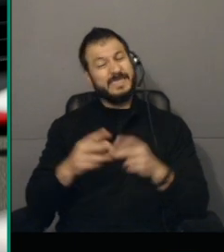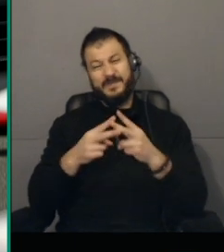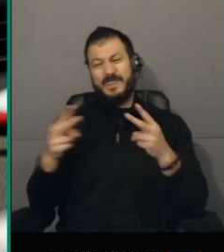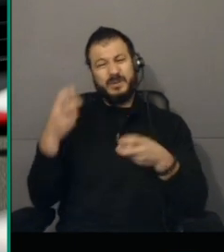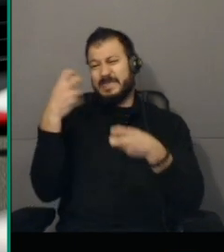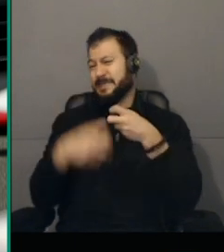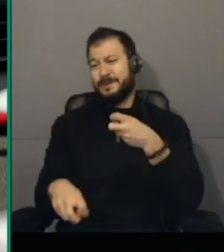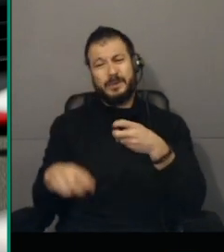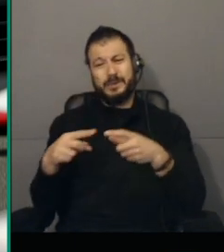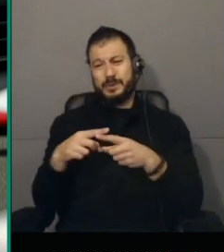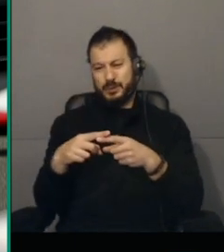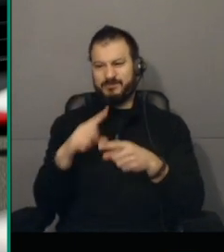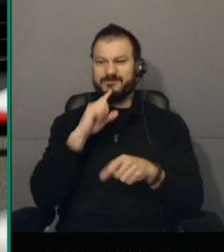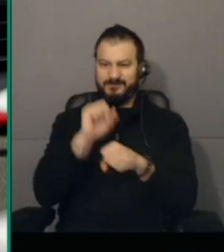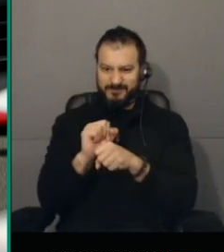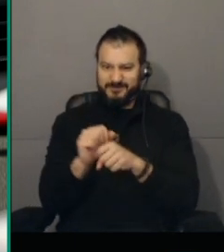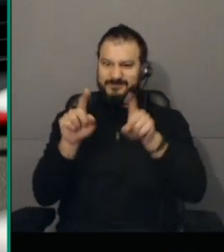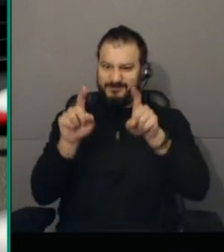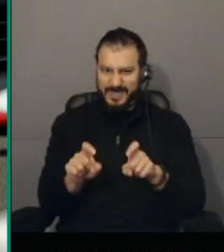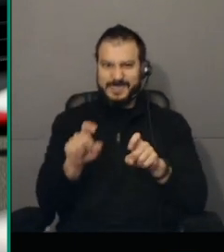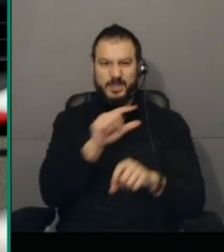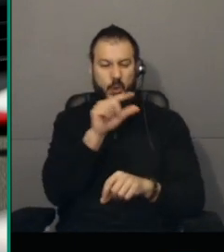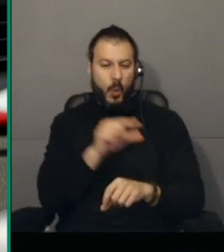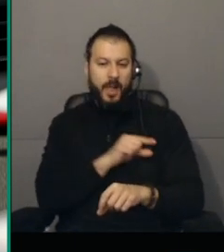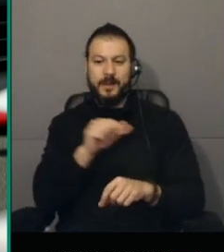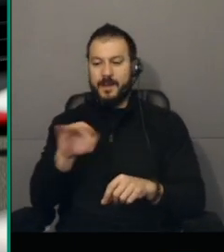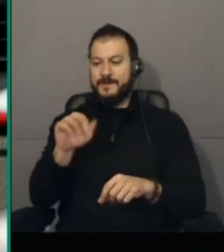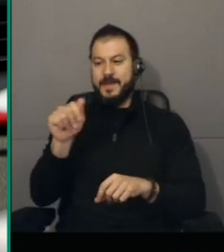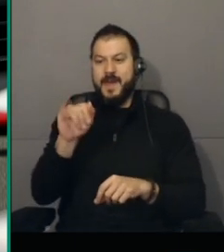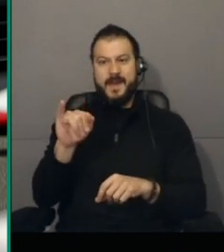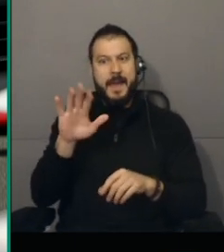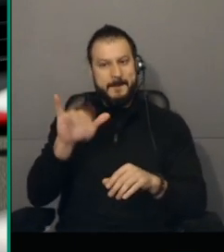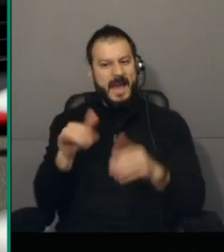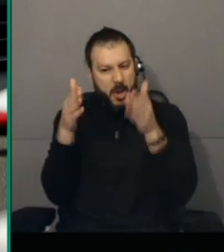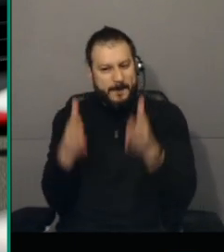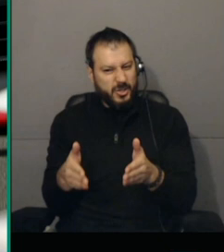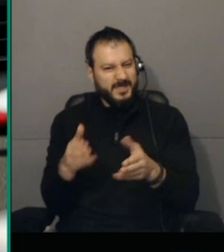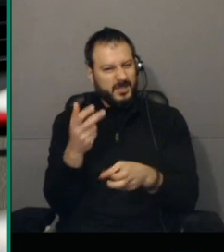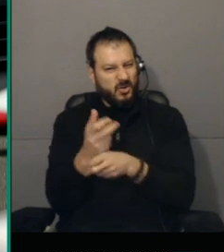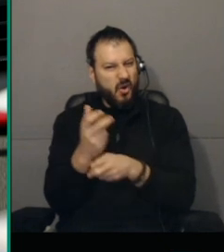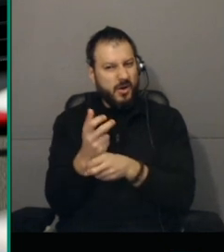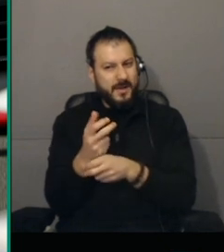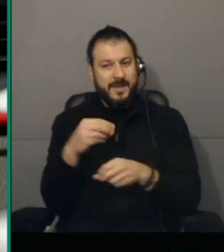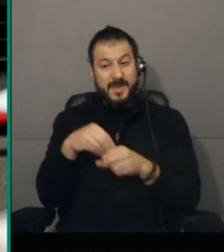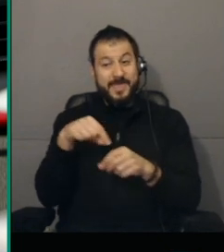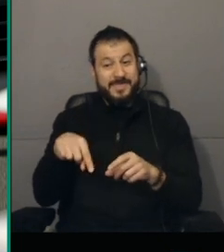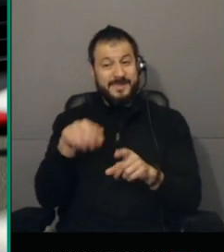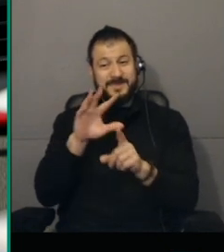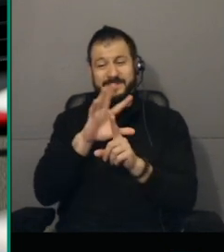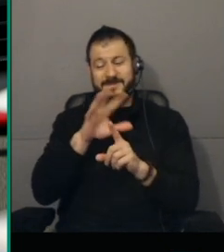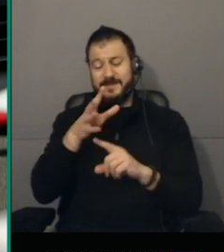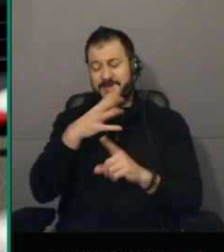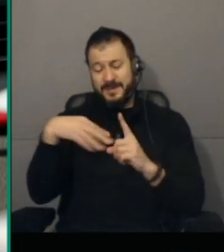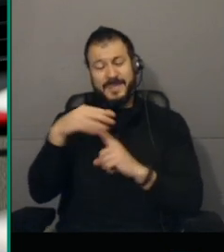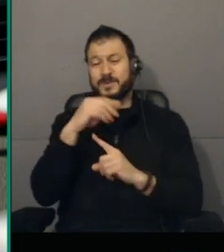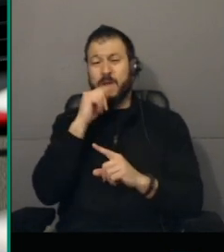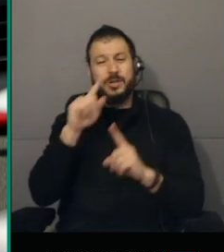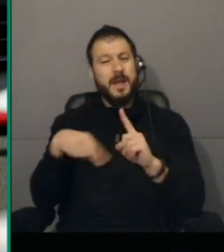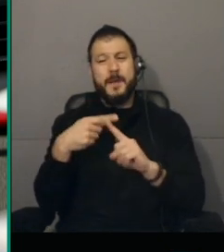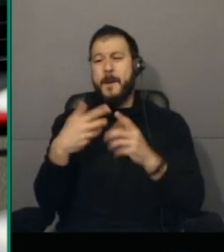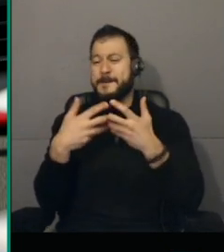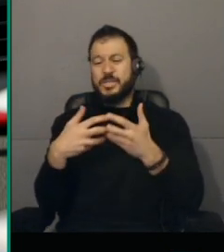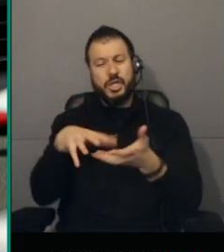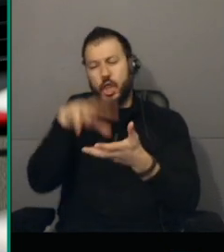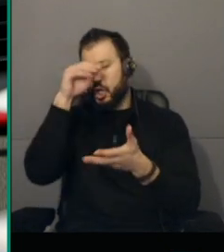It is very difficult to manually test the driving quality of our AI opponents. And in this context, AI is not referring to machine